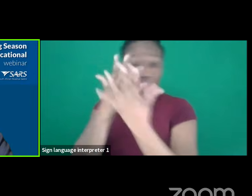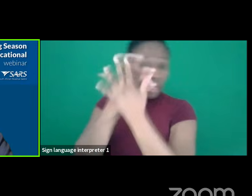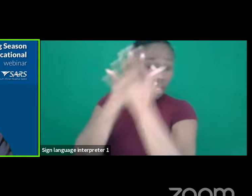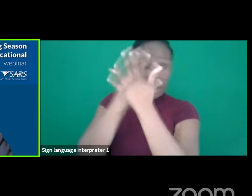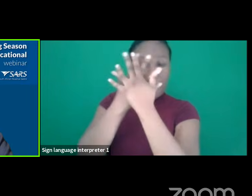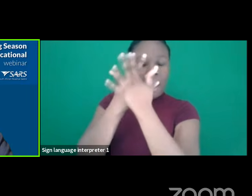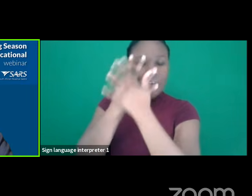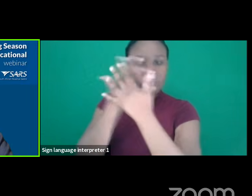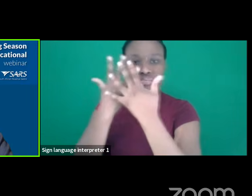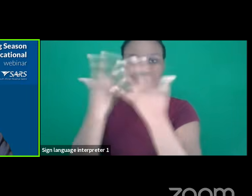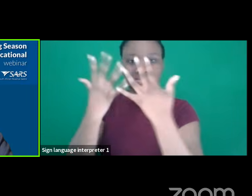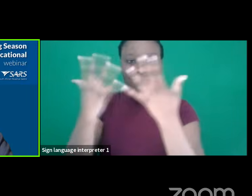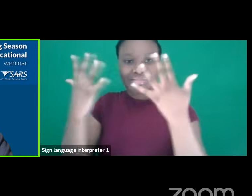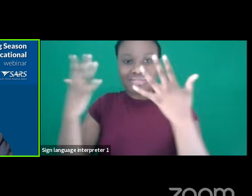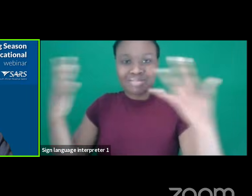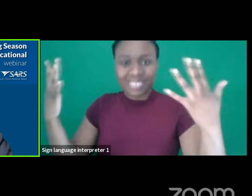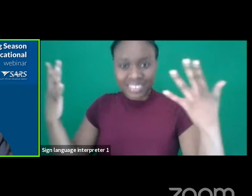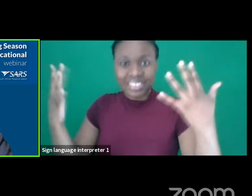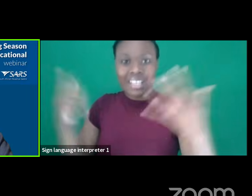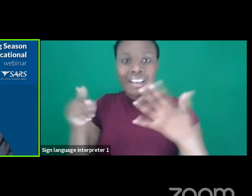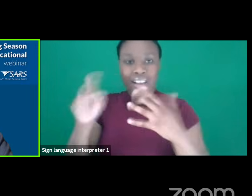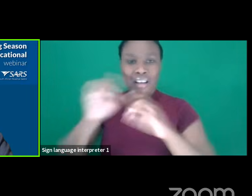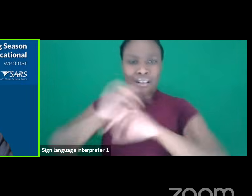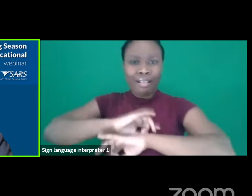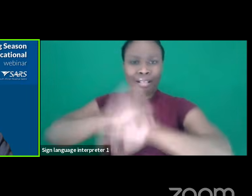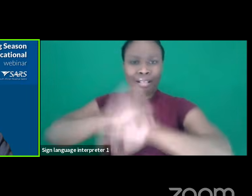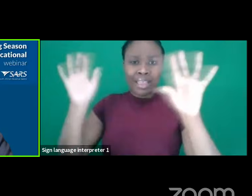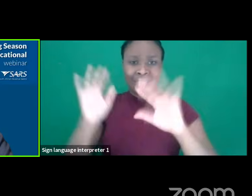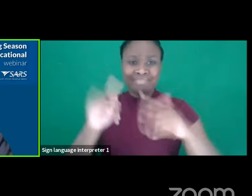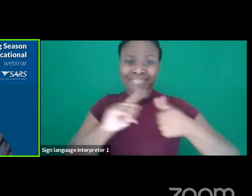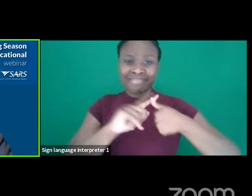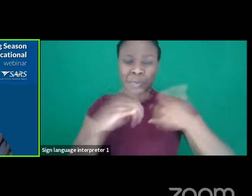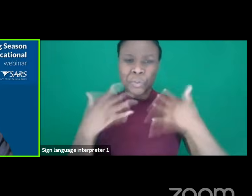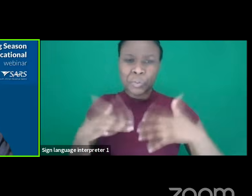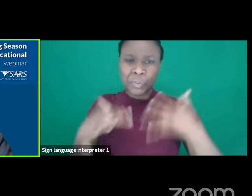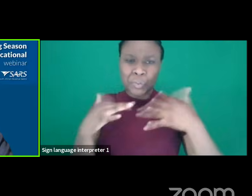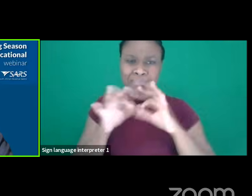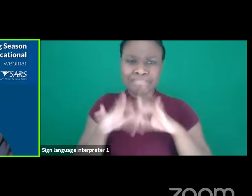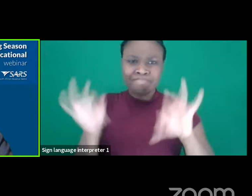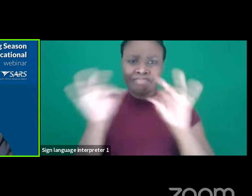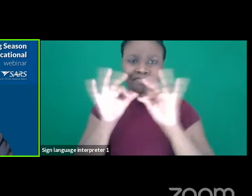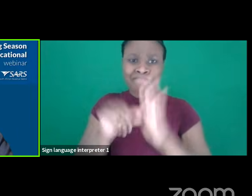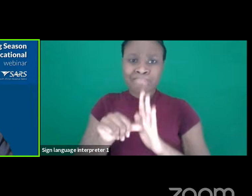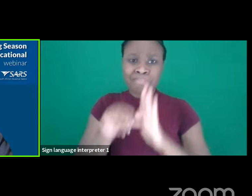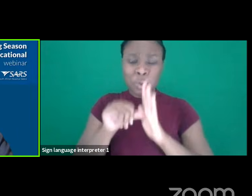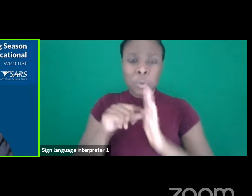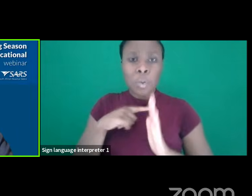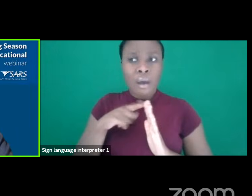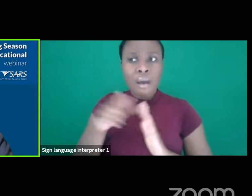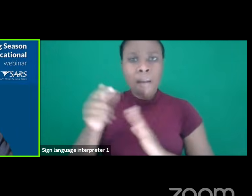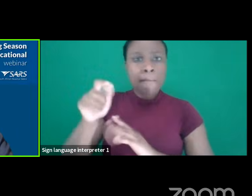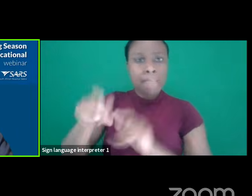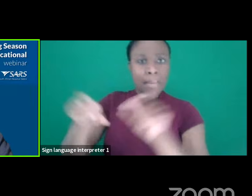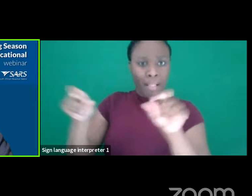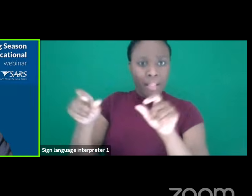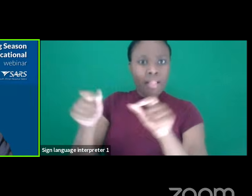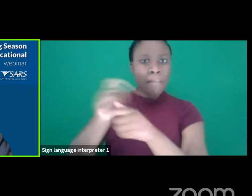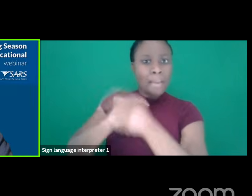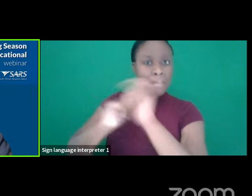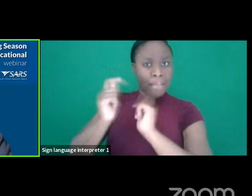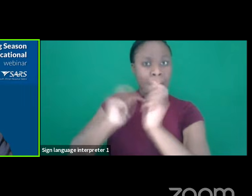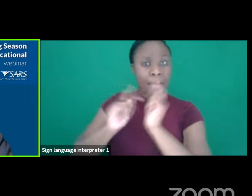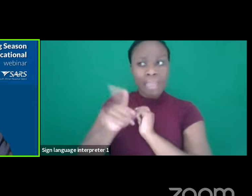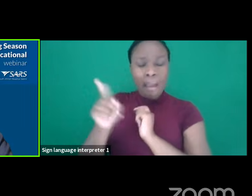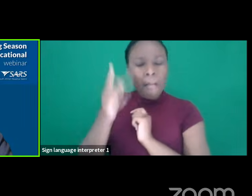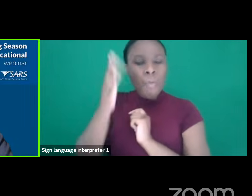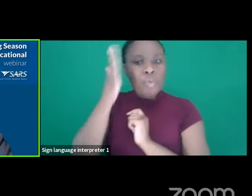important one because it ensures that taxpayers are quite clear around what they need to